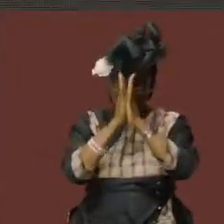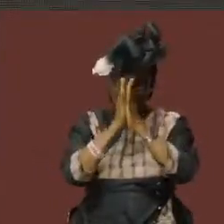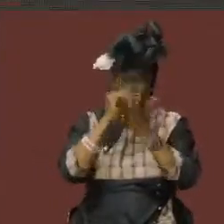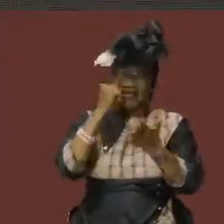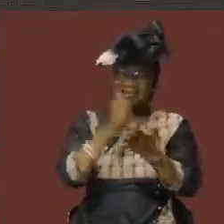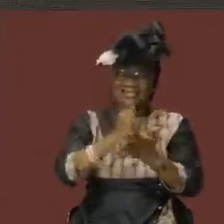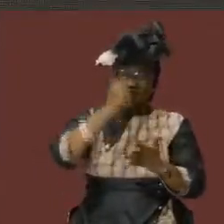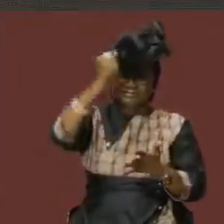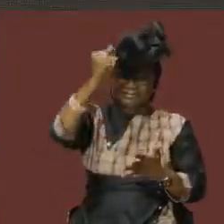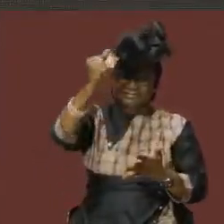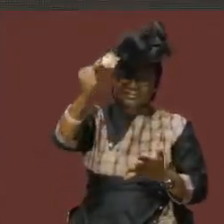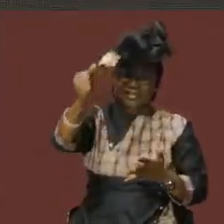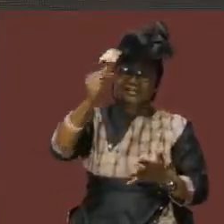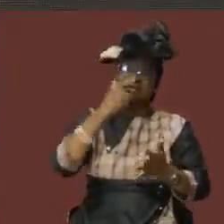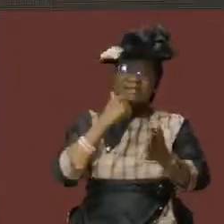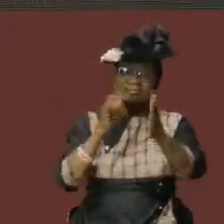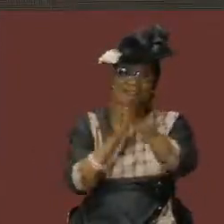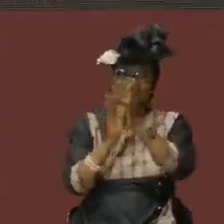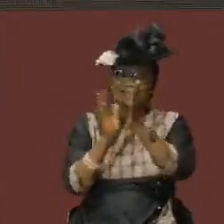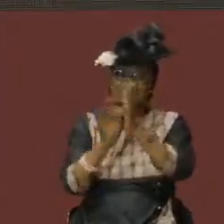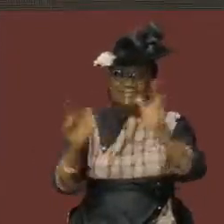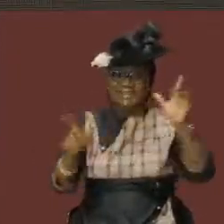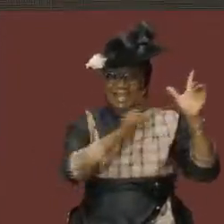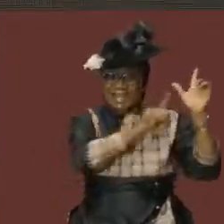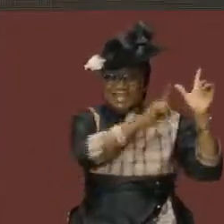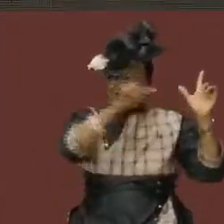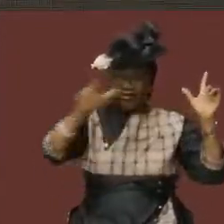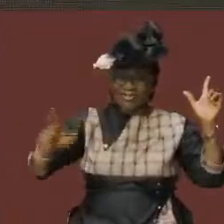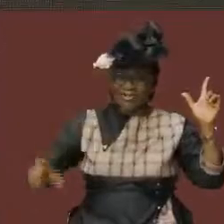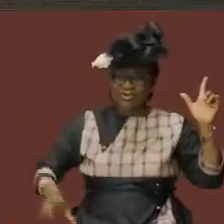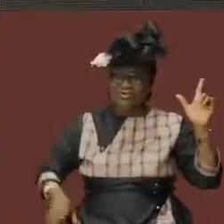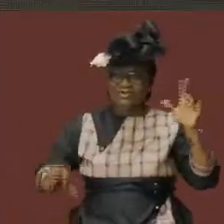Amen. And praise the Lord.